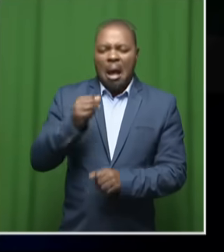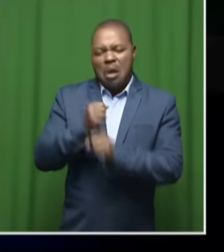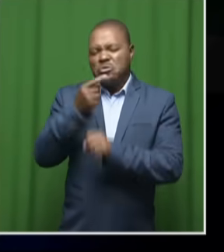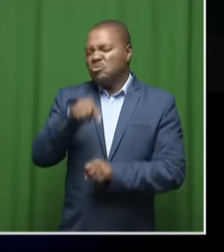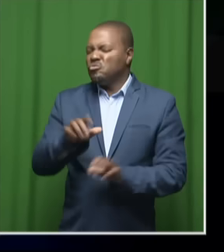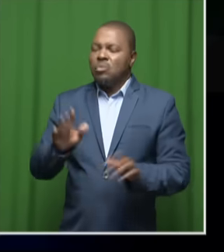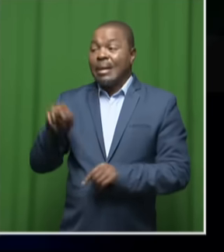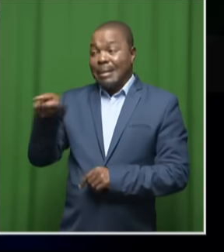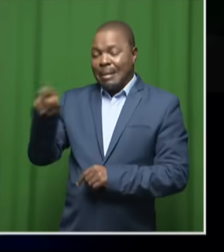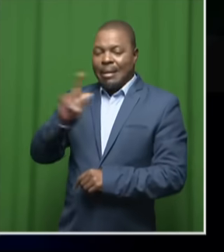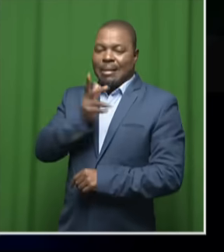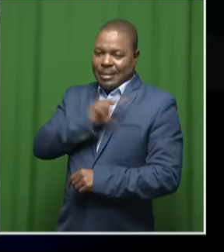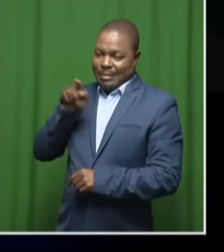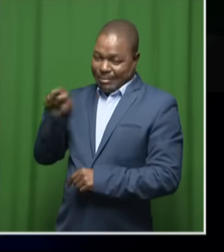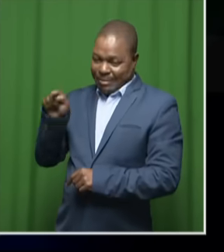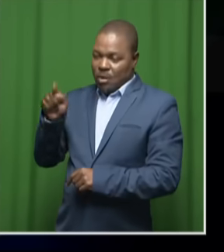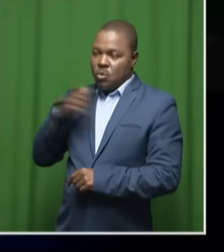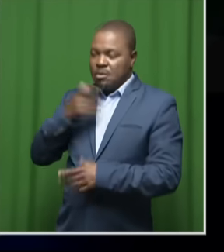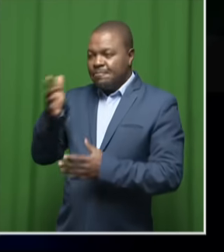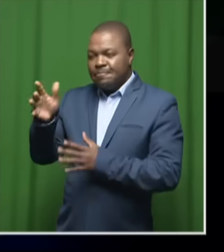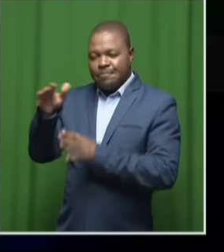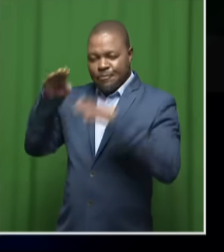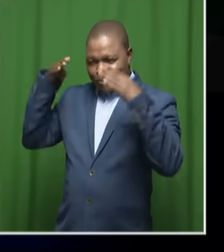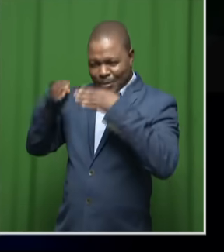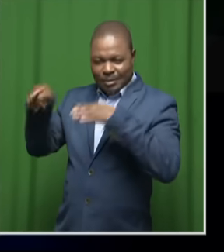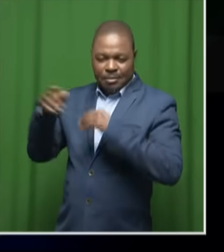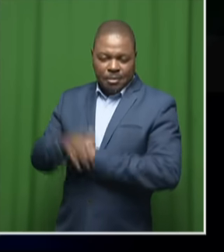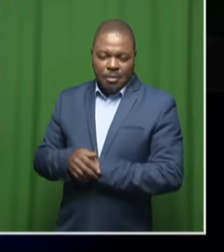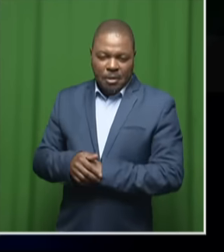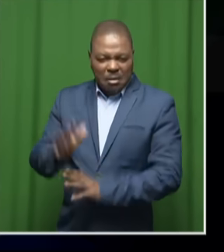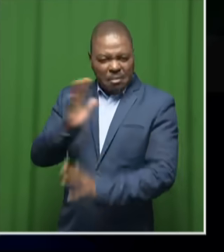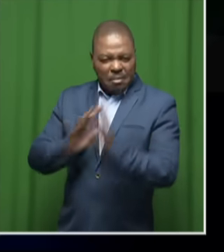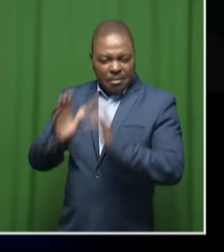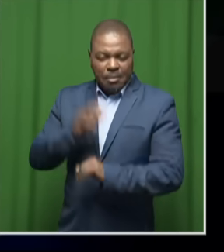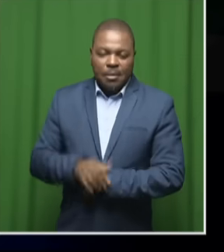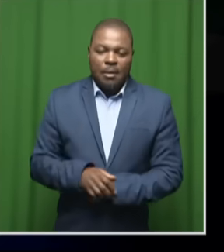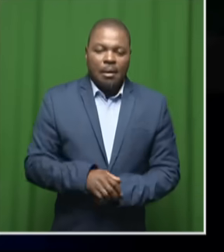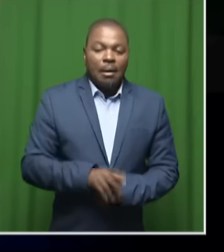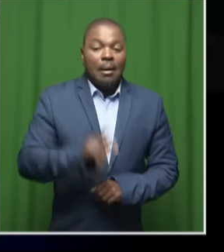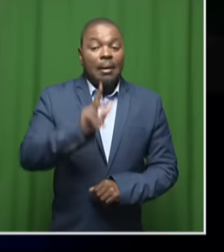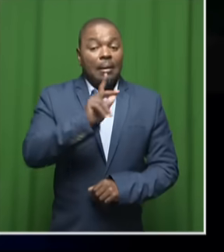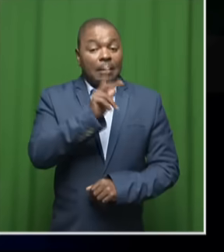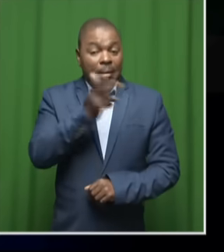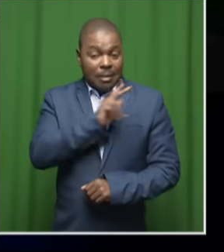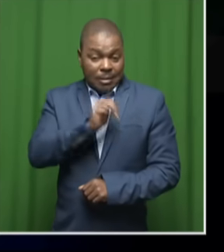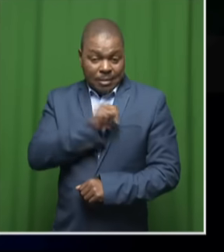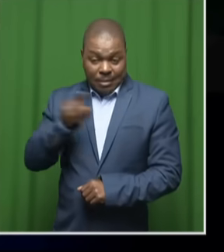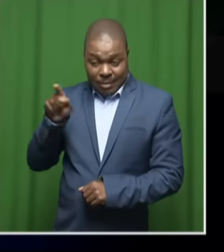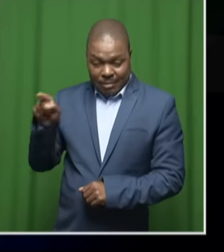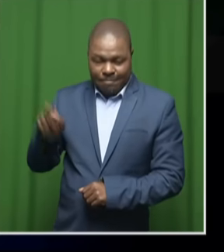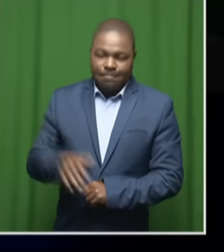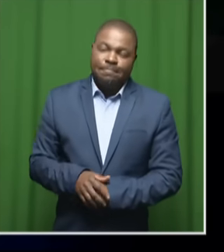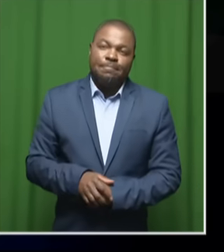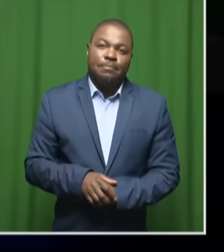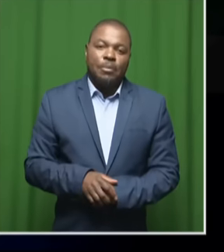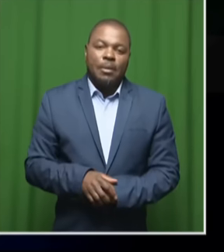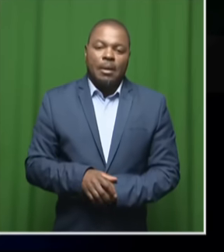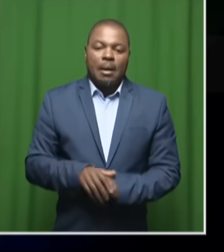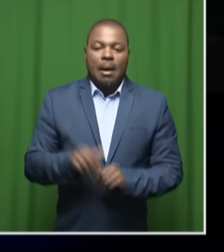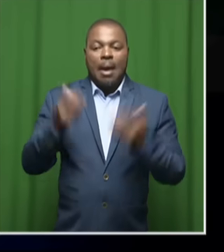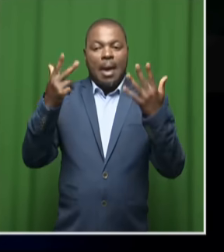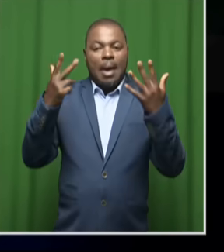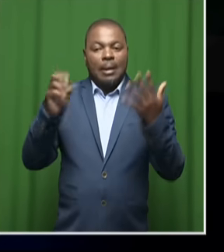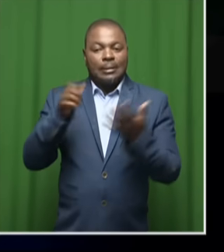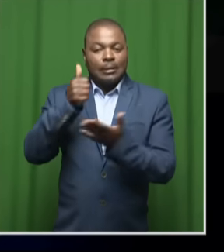Gauteng. But let's have a look at KZN. Talk to us about this now. So in KZN, Leanne, you've got 80